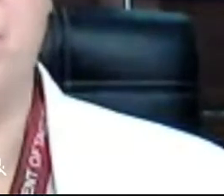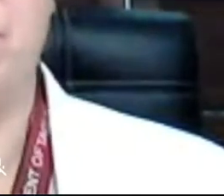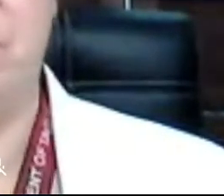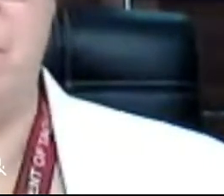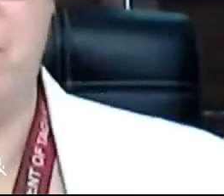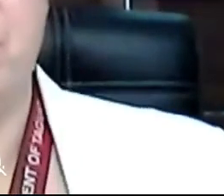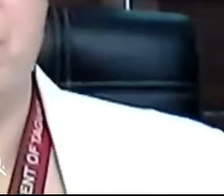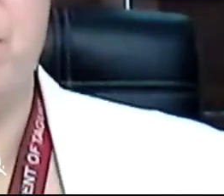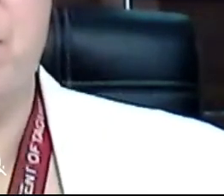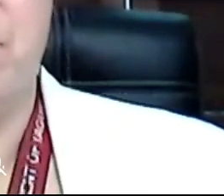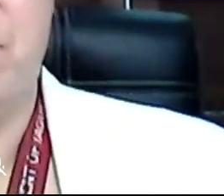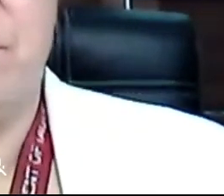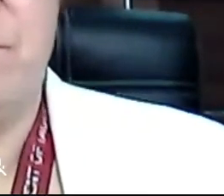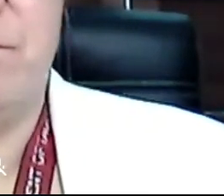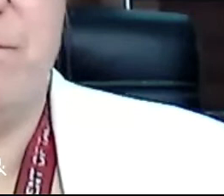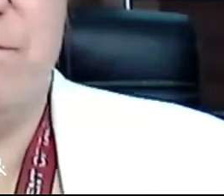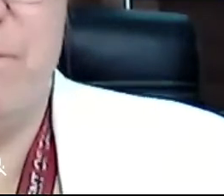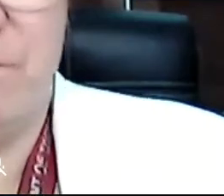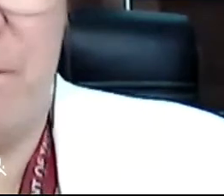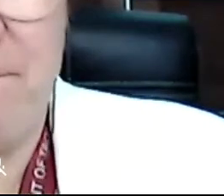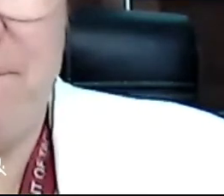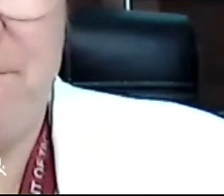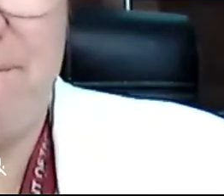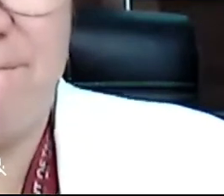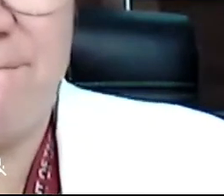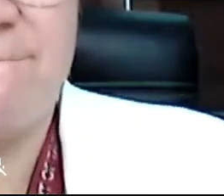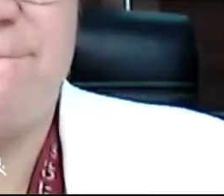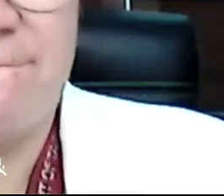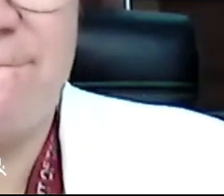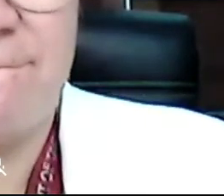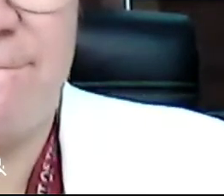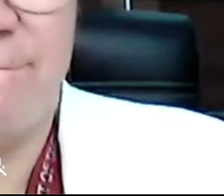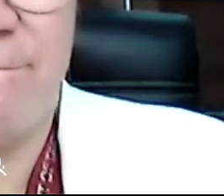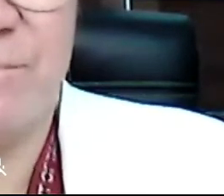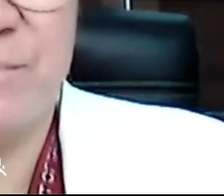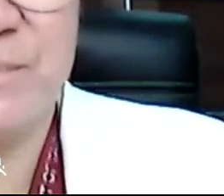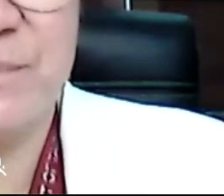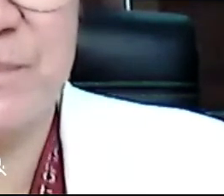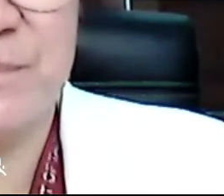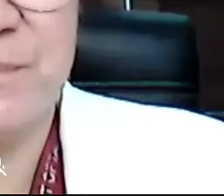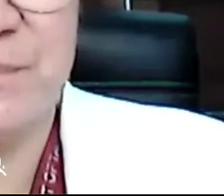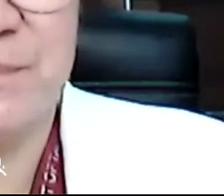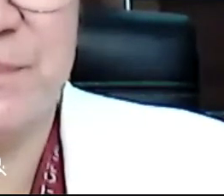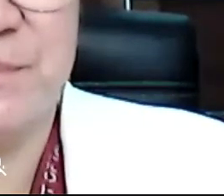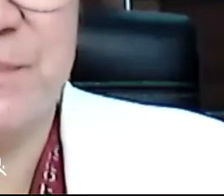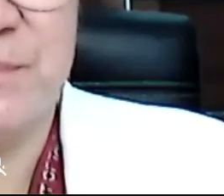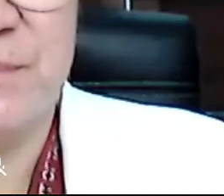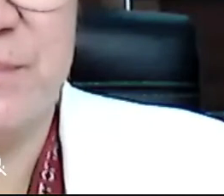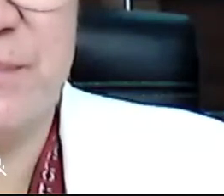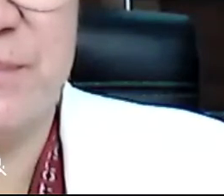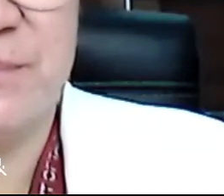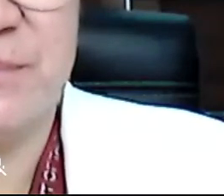operation, residents can seek medical assistance from their homes and receive medicines at their